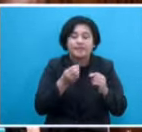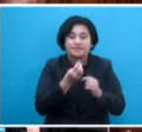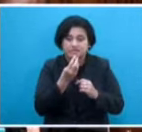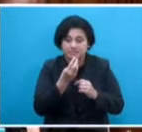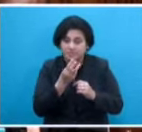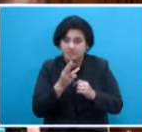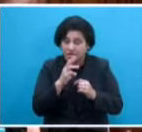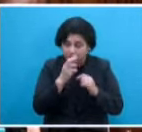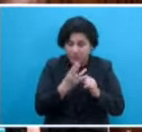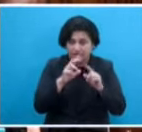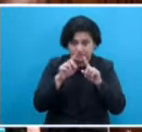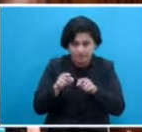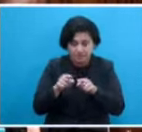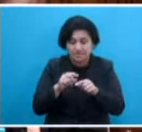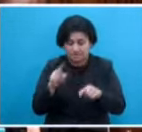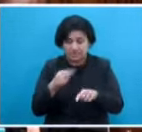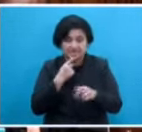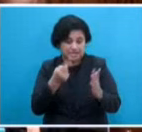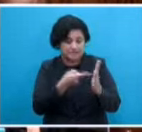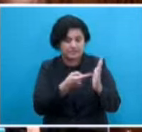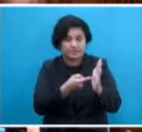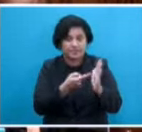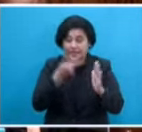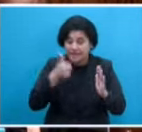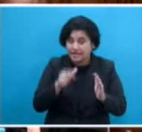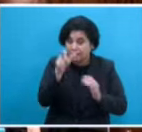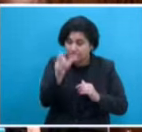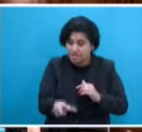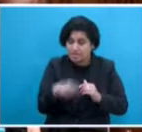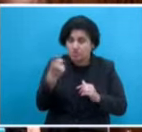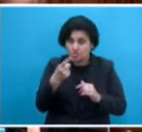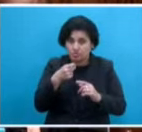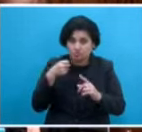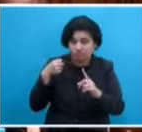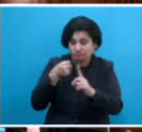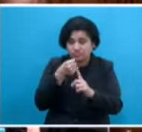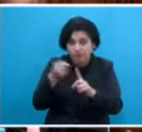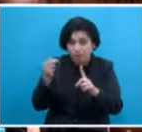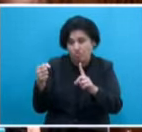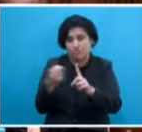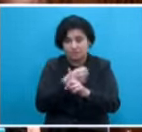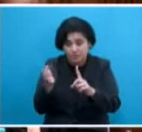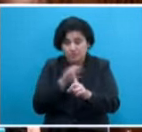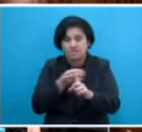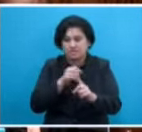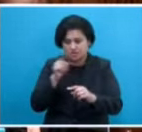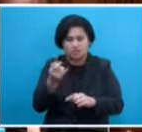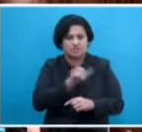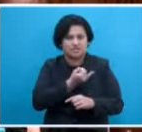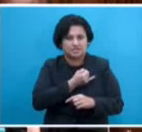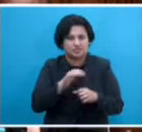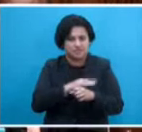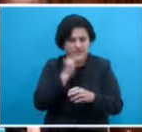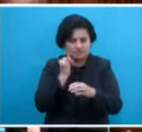Act states that any person who assaults a member of Parliament within the precincts of Parliament is guilty of an